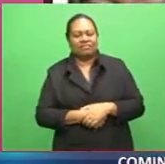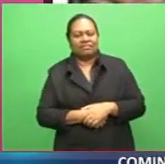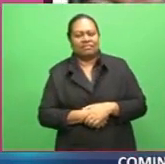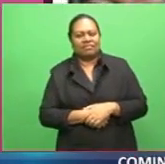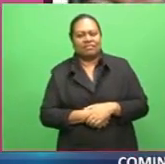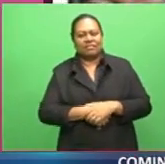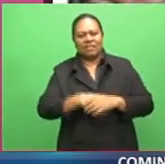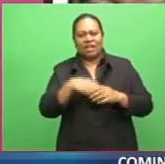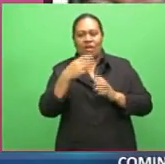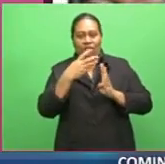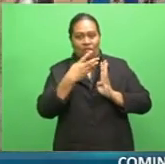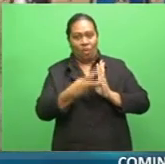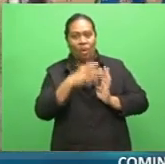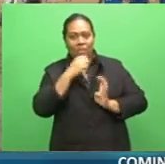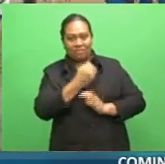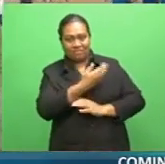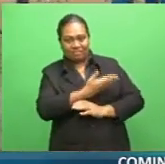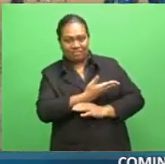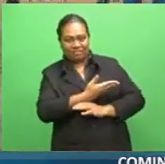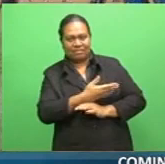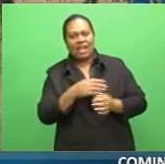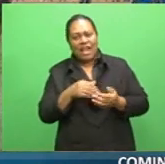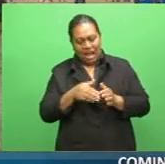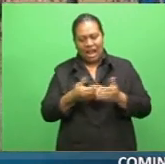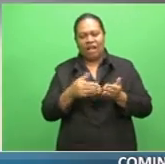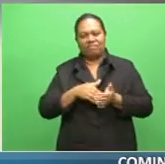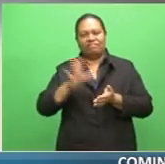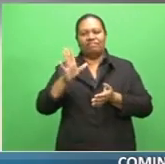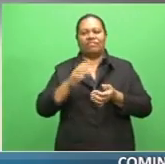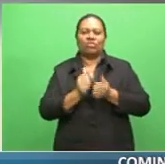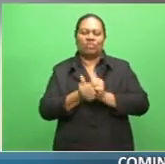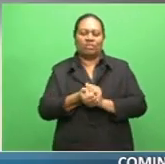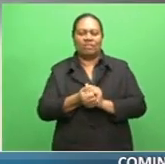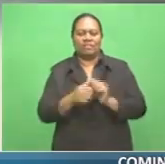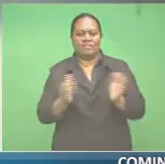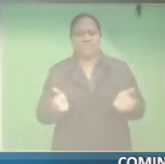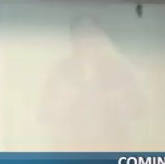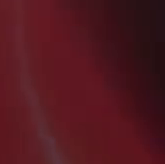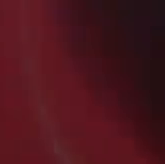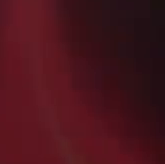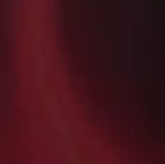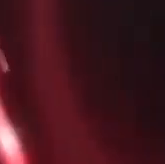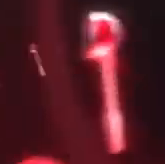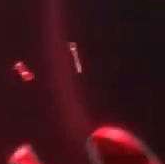And 4 football players cleared to play. Find out more after the break.